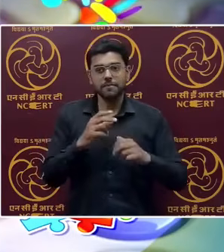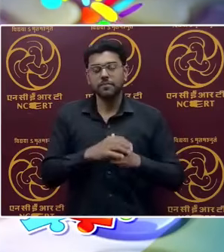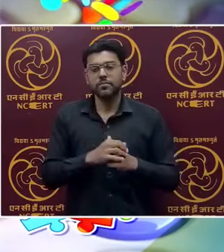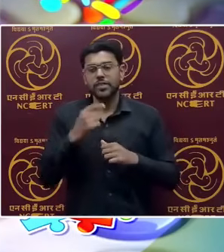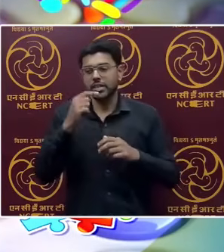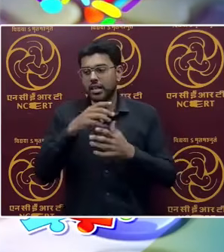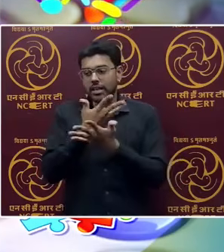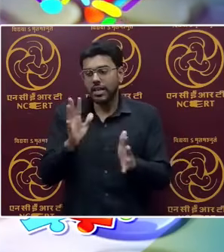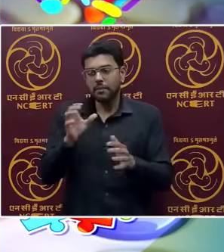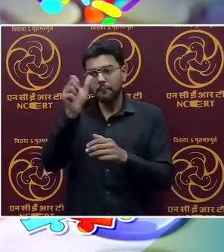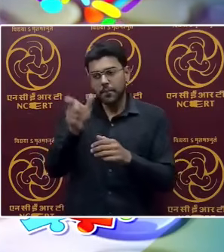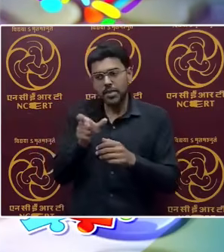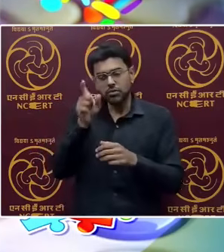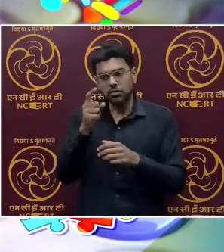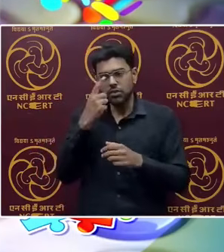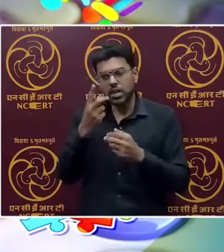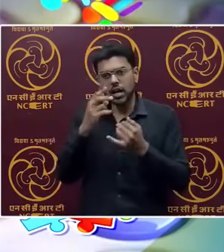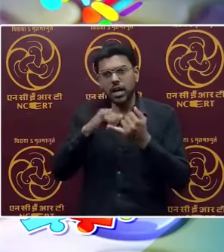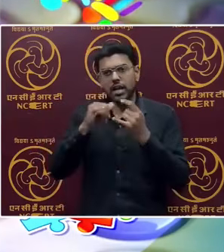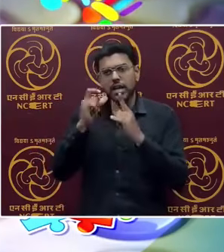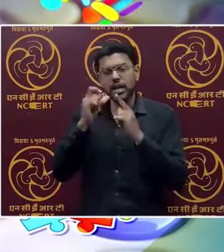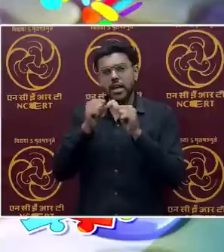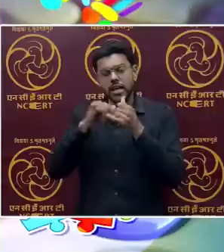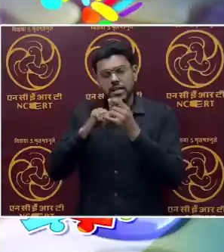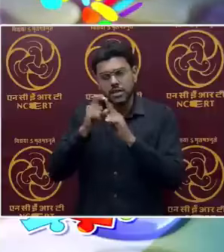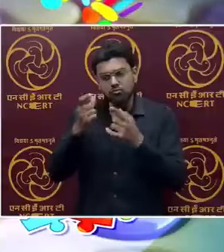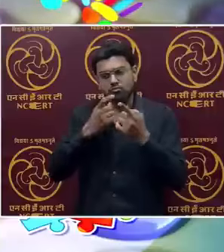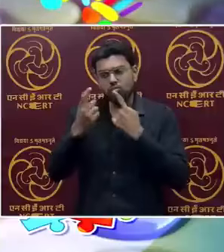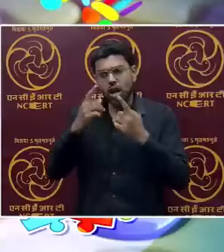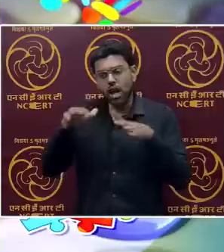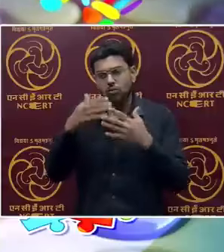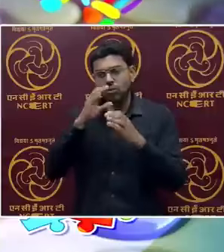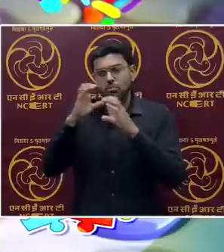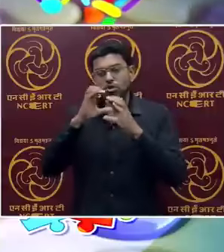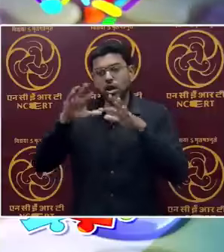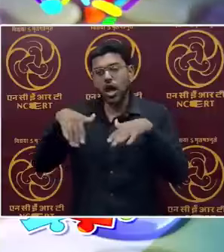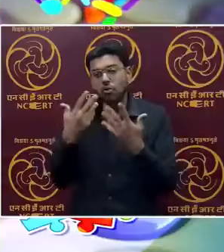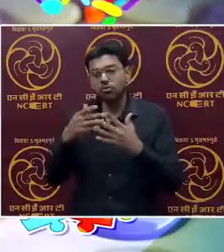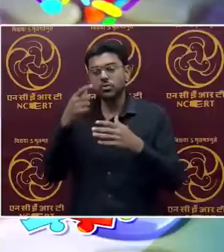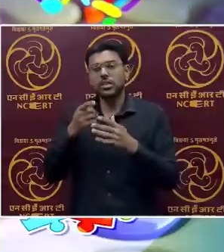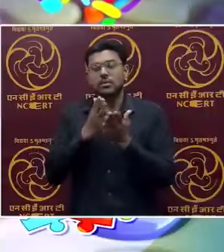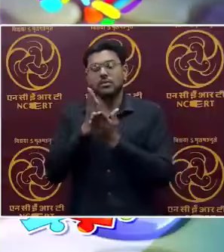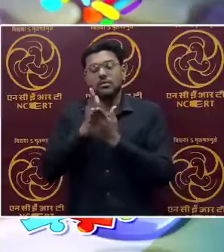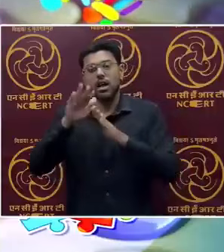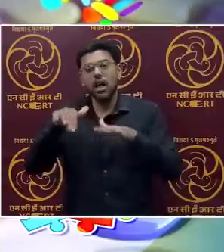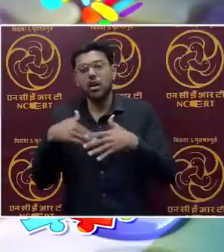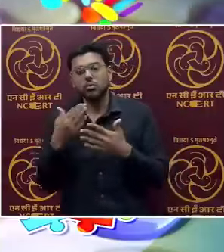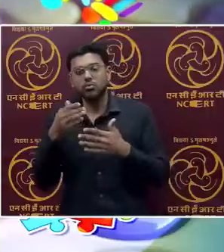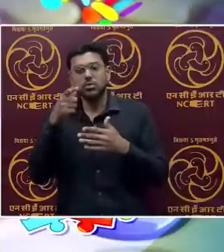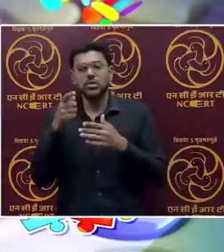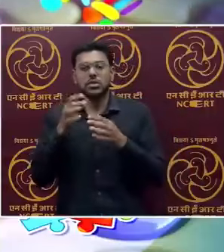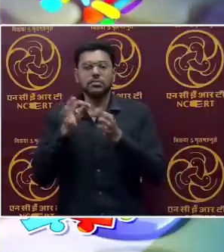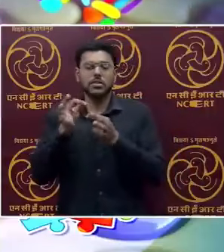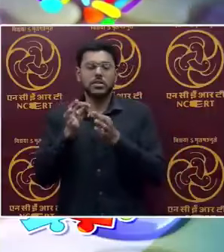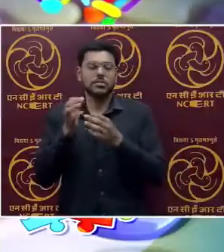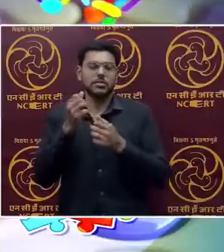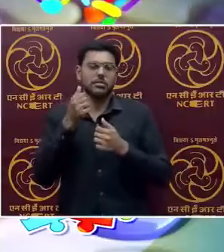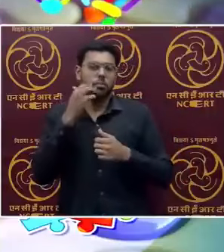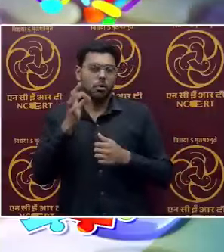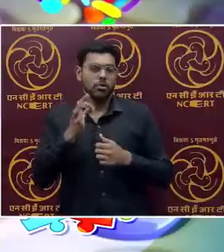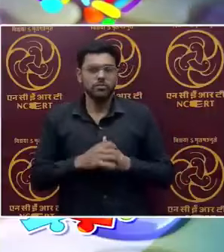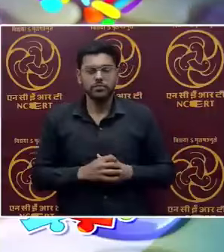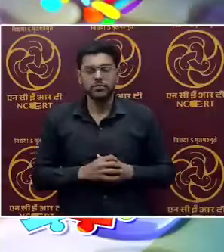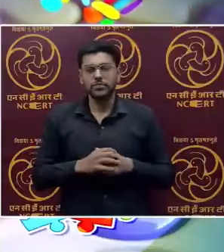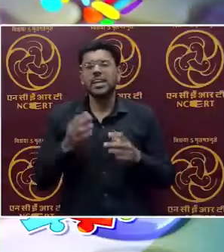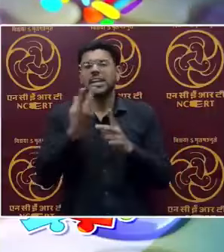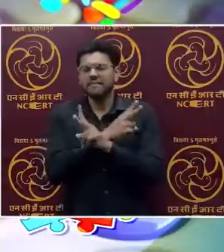find somebody who is having autism. What is the correct way to talk to them? What is the correct way to understand where they are coming from? So there